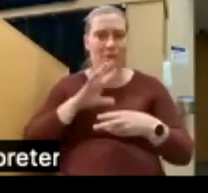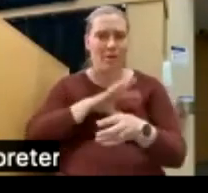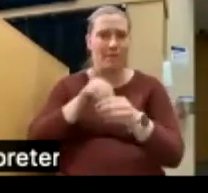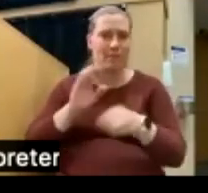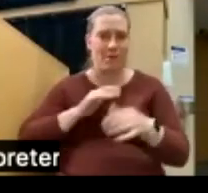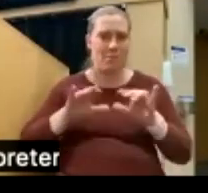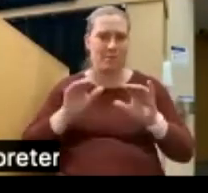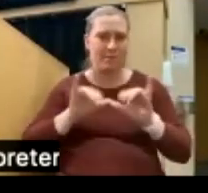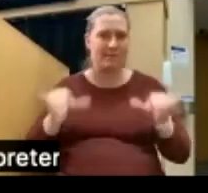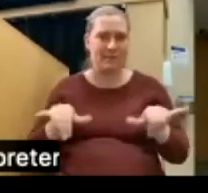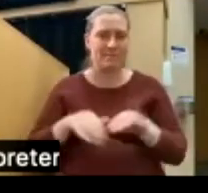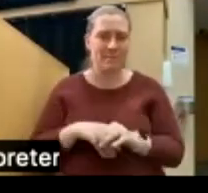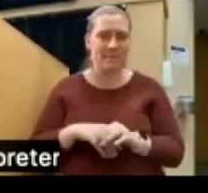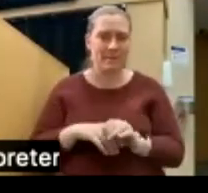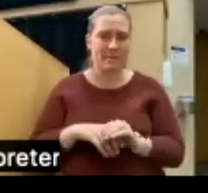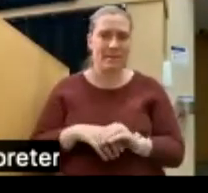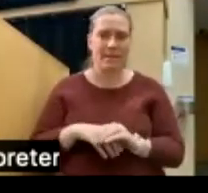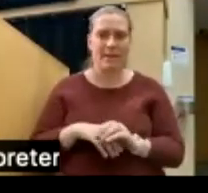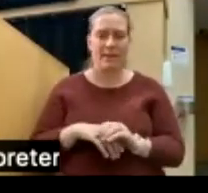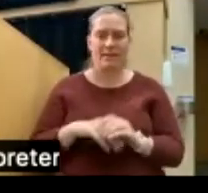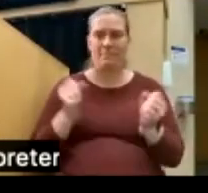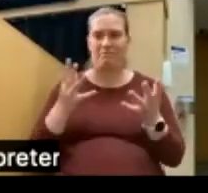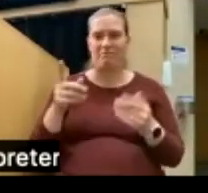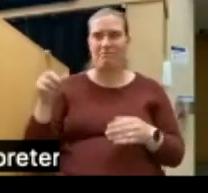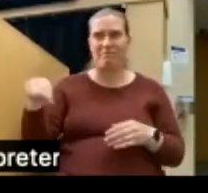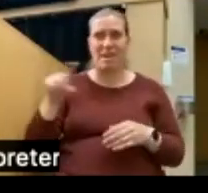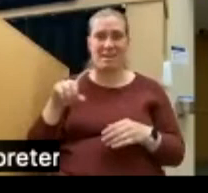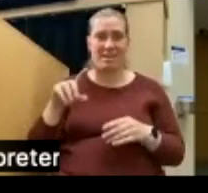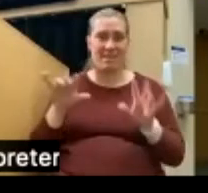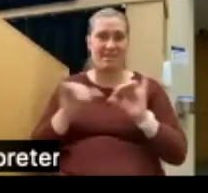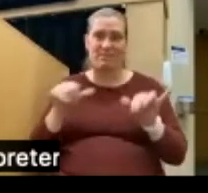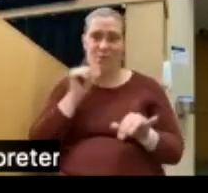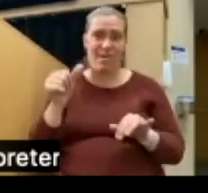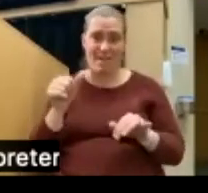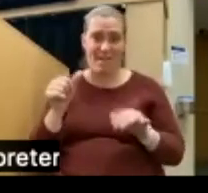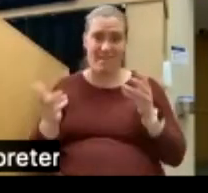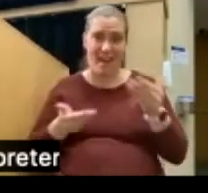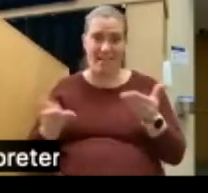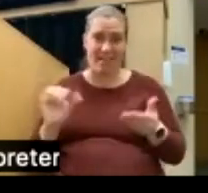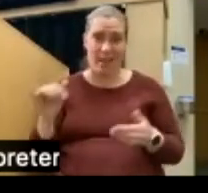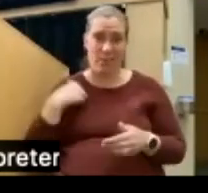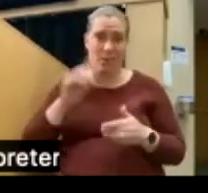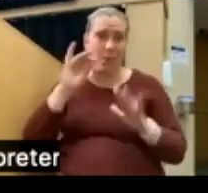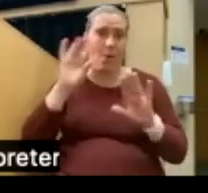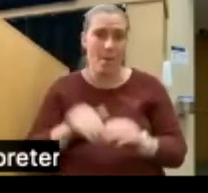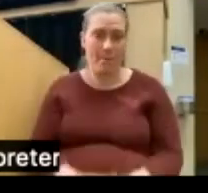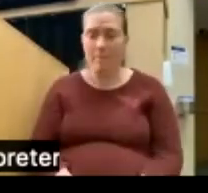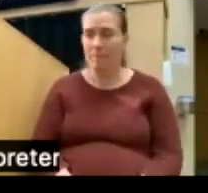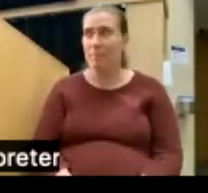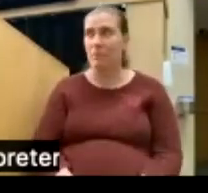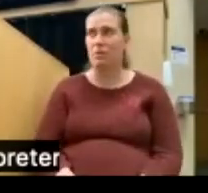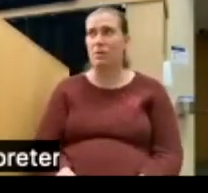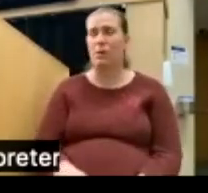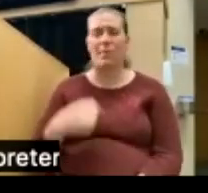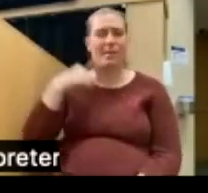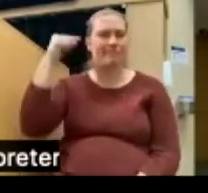think is no surprise. Many of them are not as kind as we think. So I think being mindful of